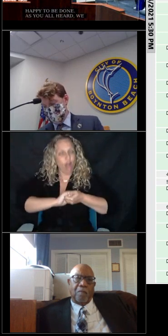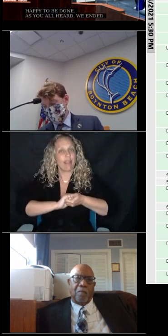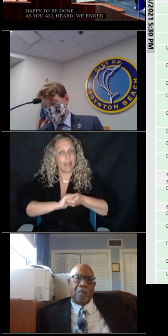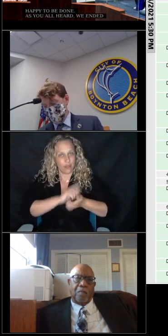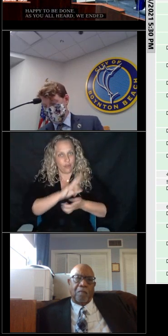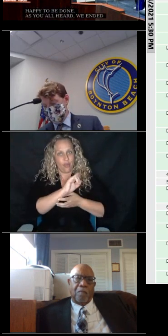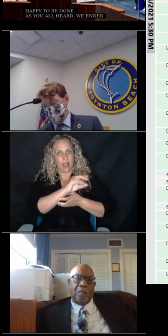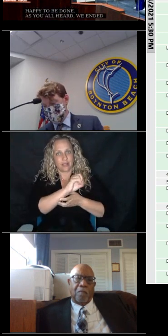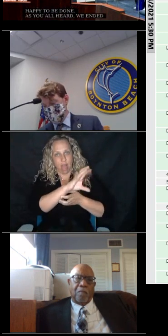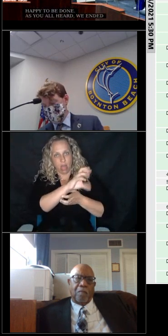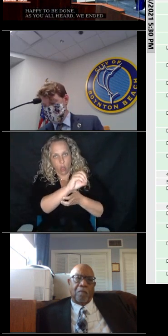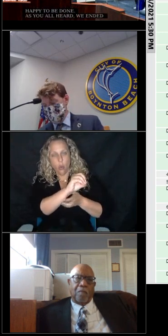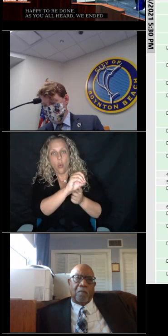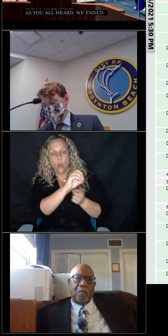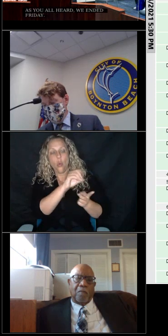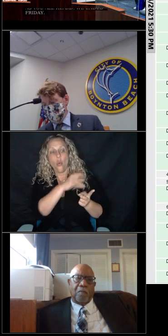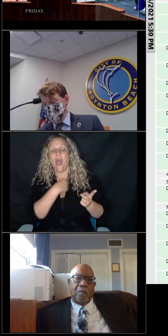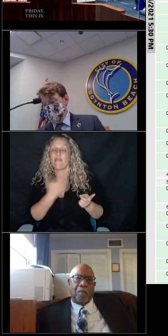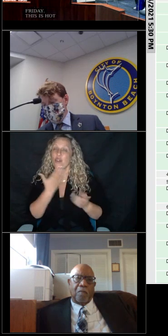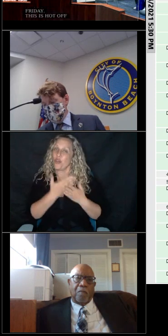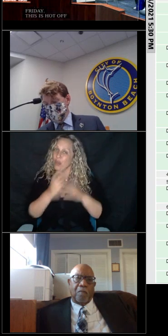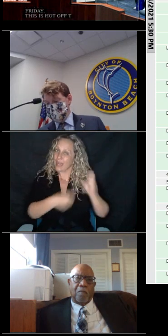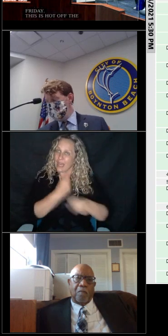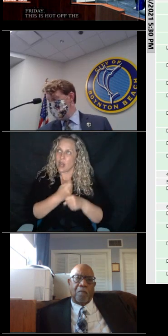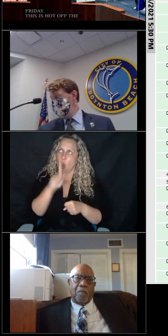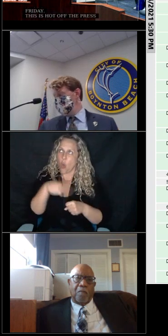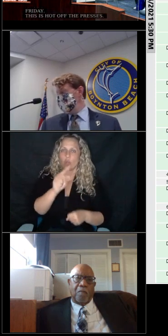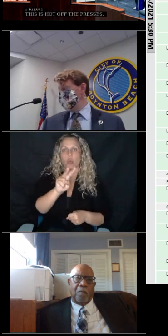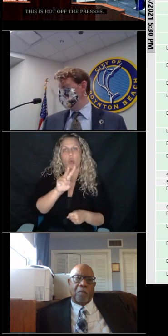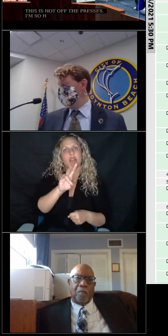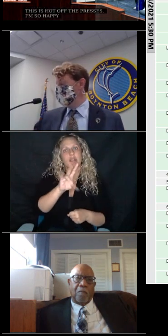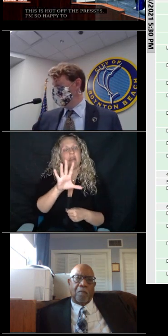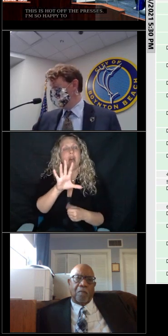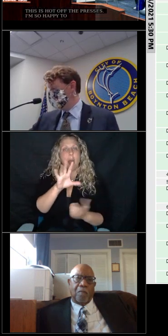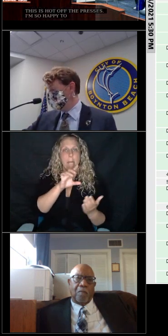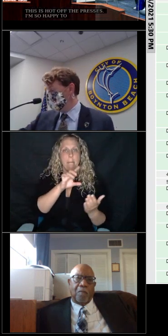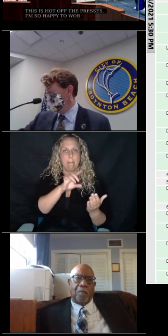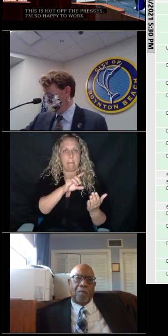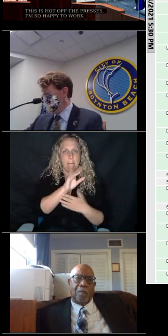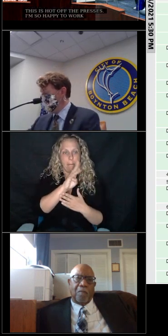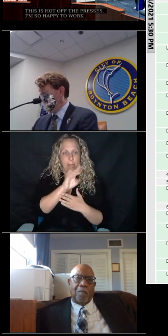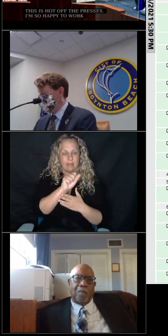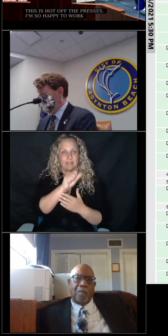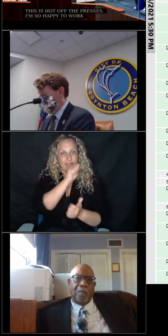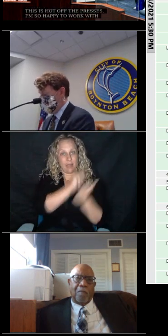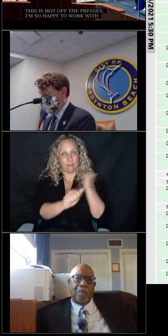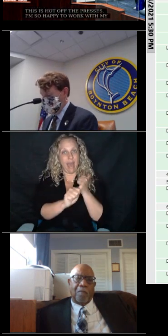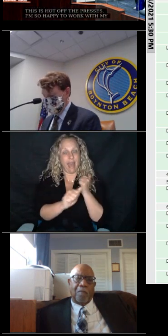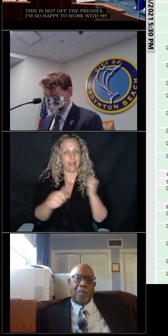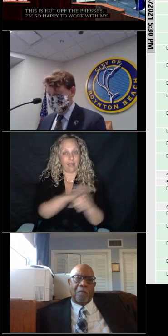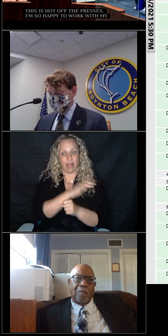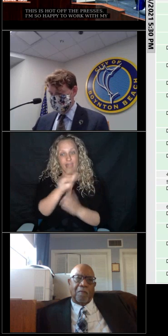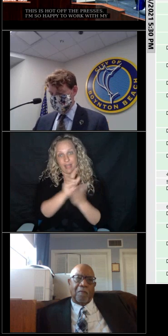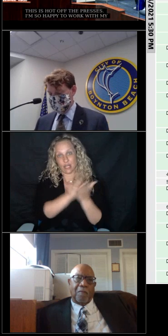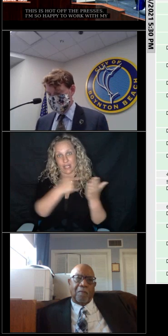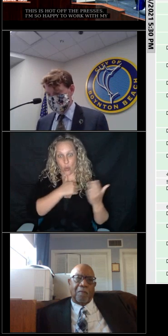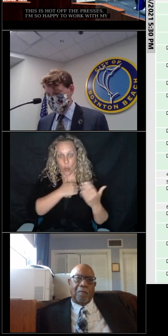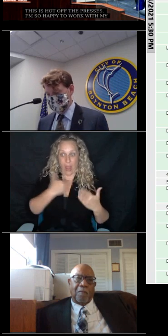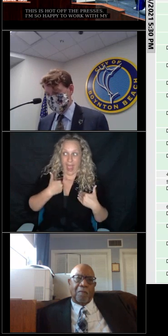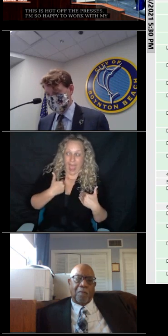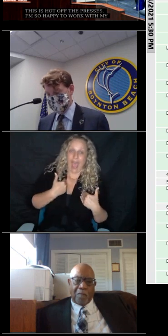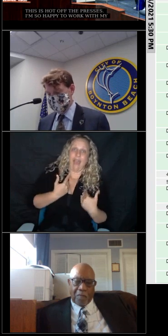good year. There were only 275 bills that passed the entire legislature. So for us to get the purple